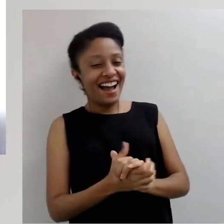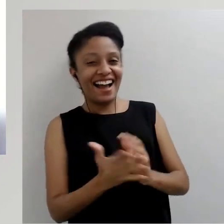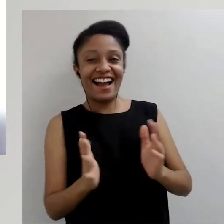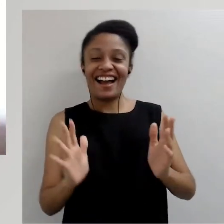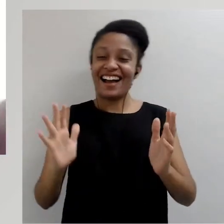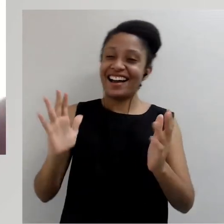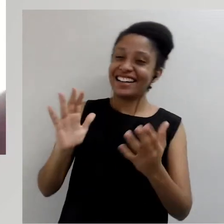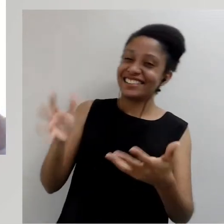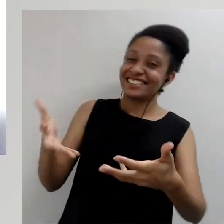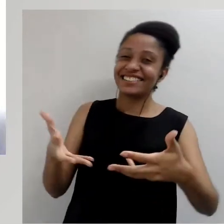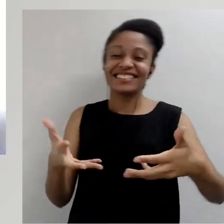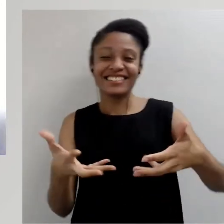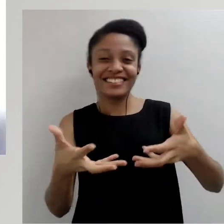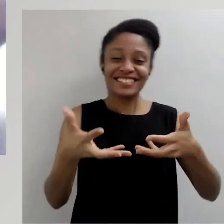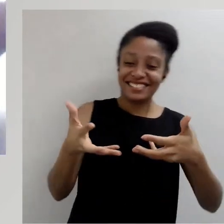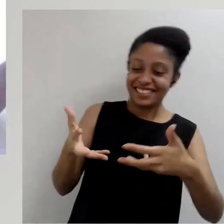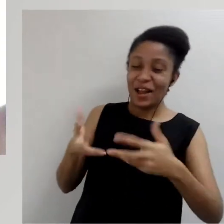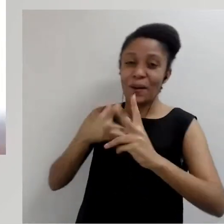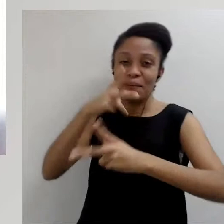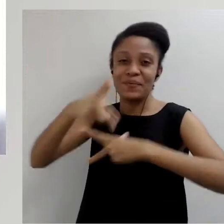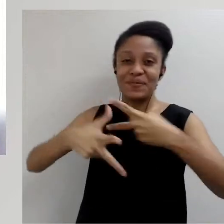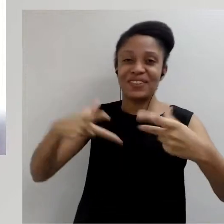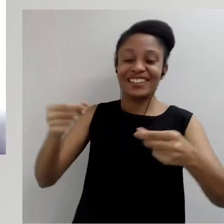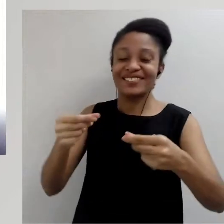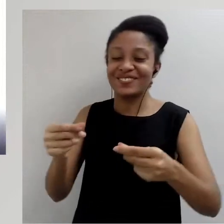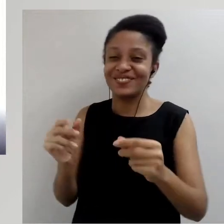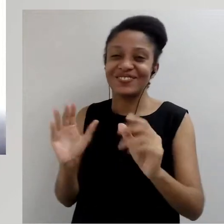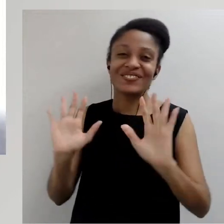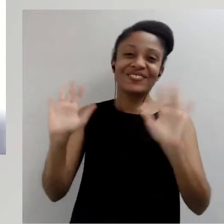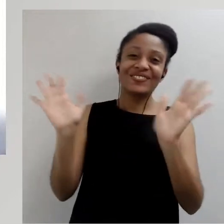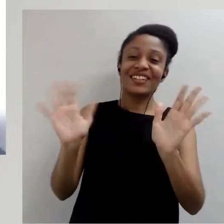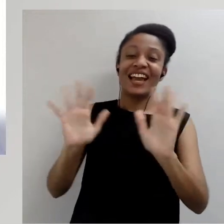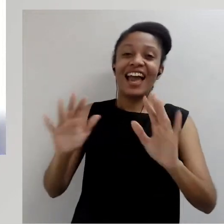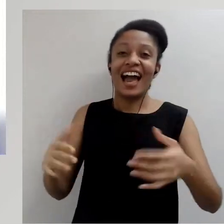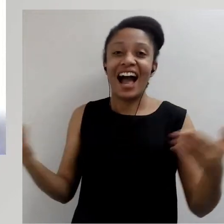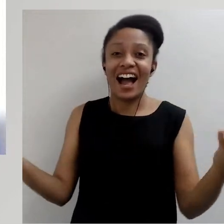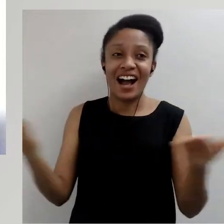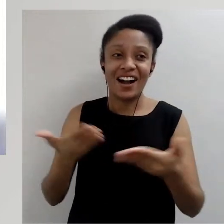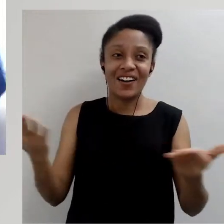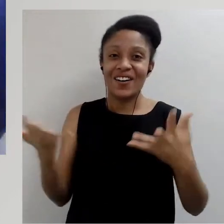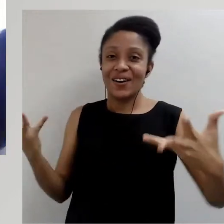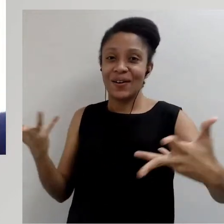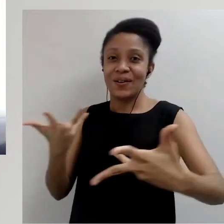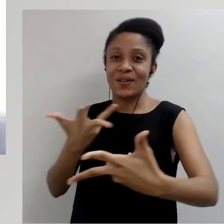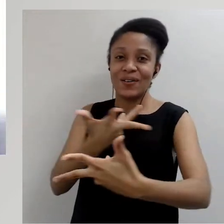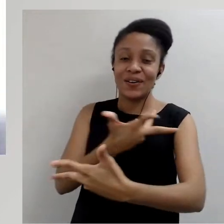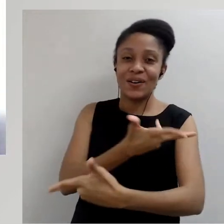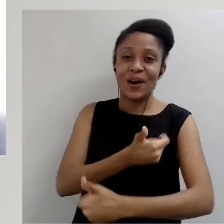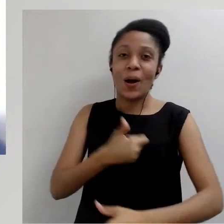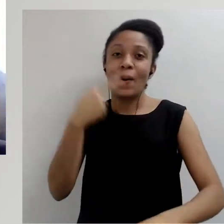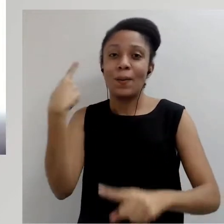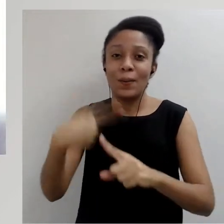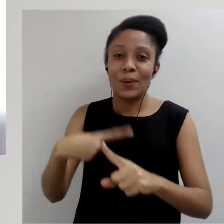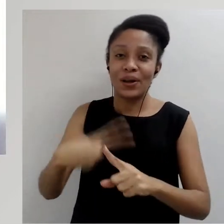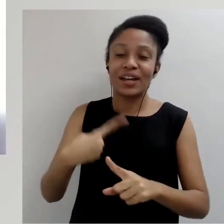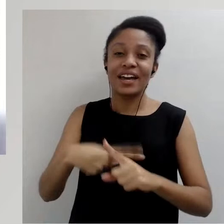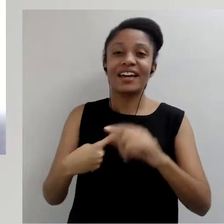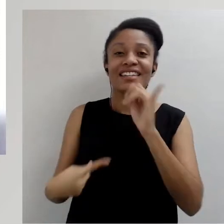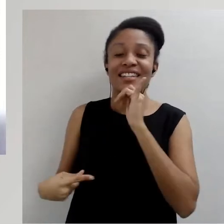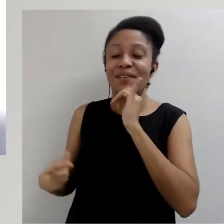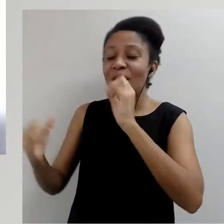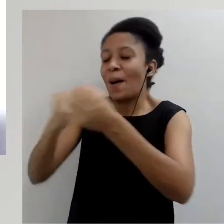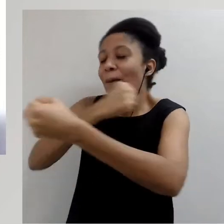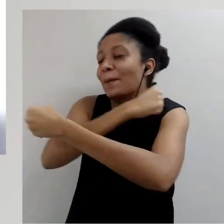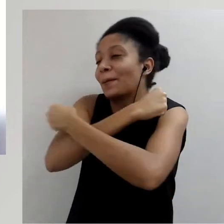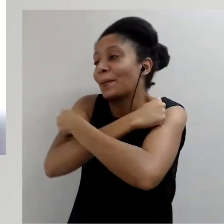a beautiful box produced by the printing house, when you give the present, she will fall in love with